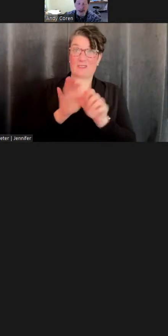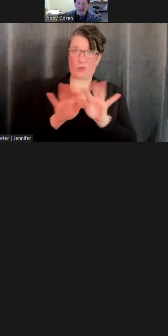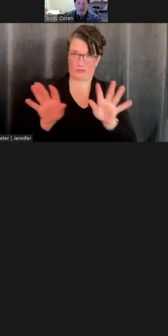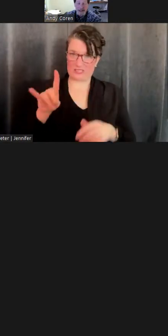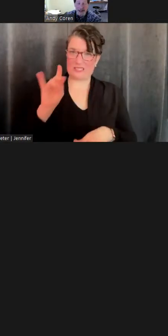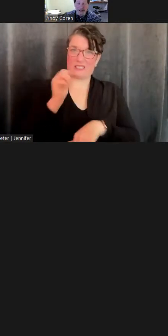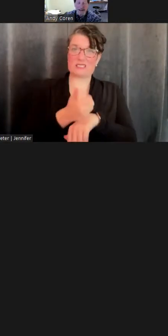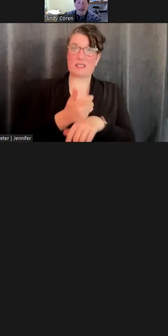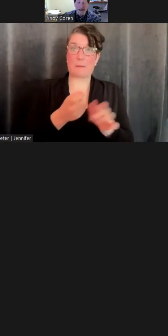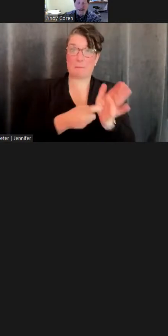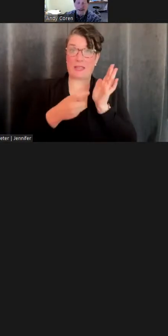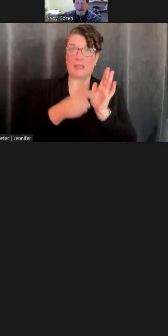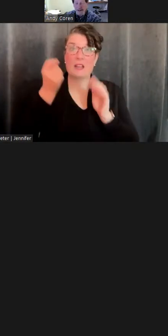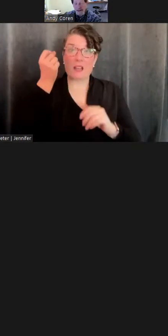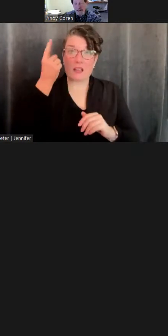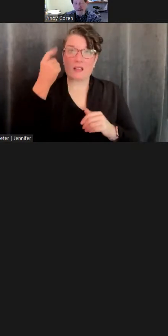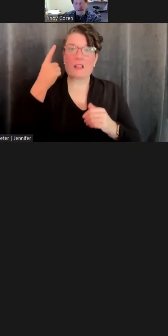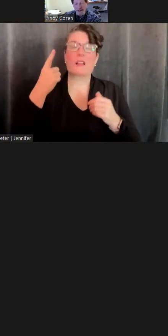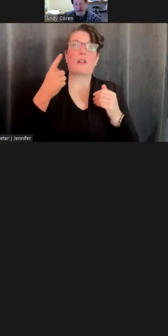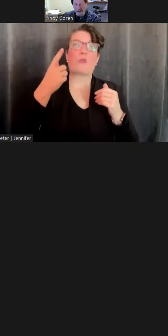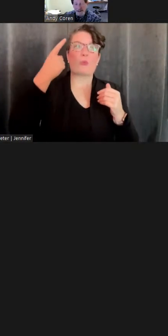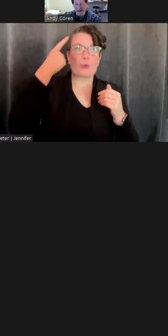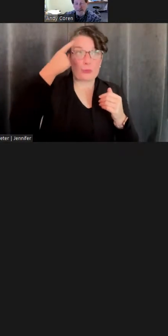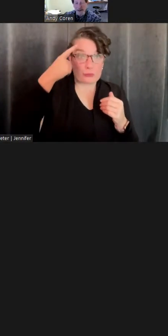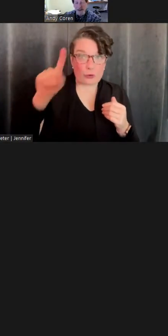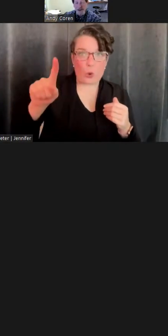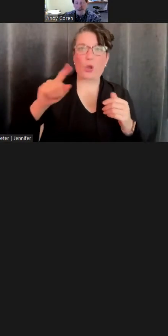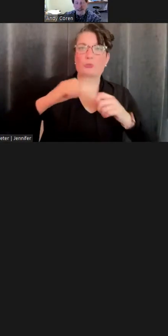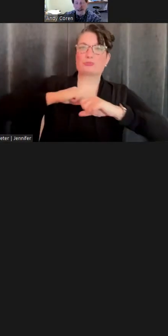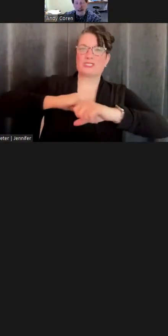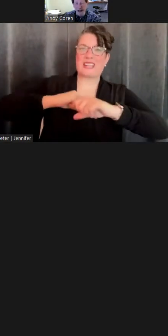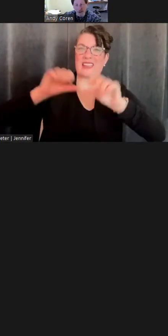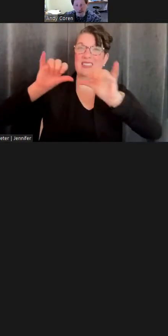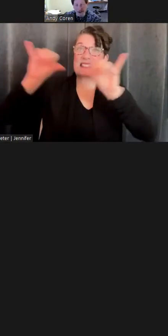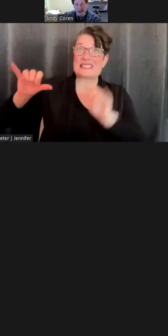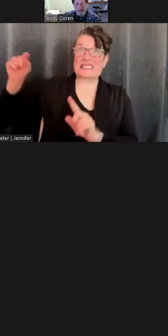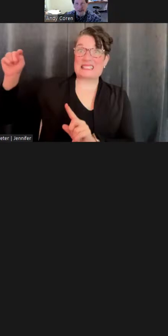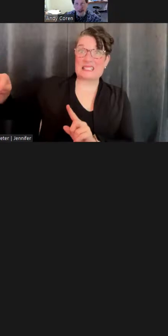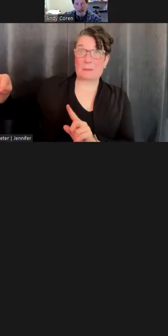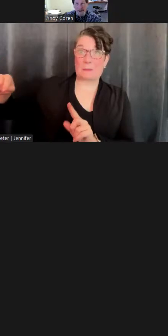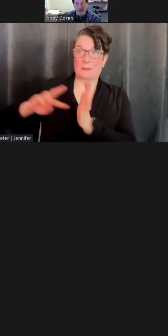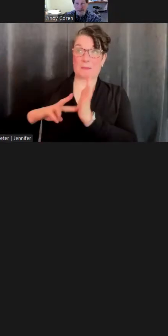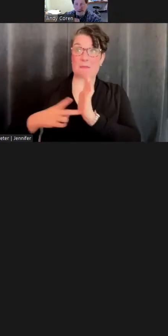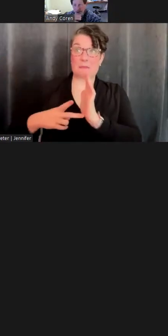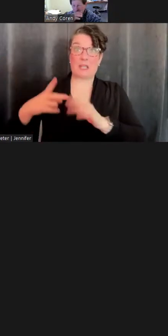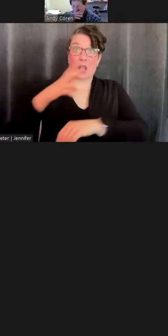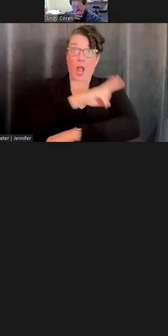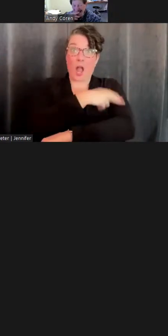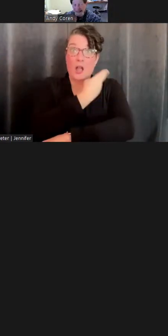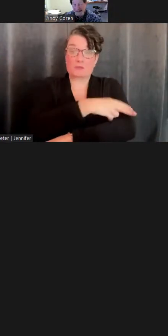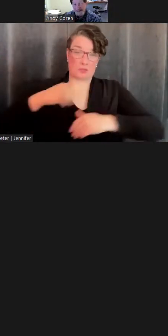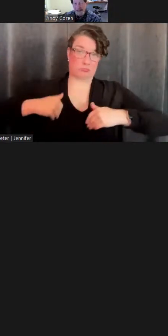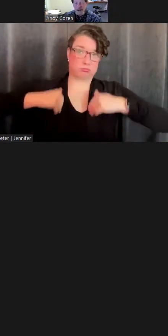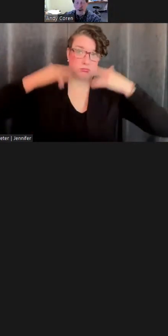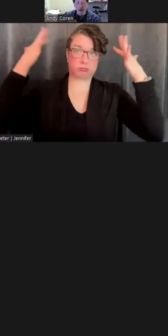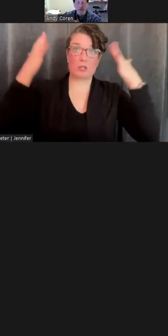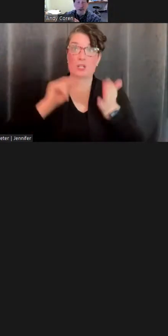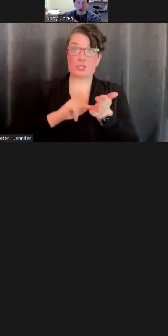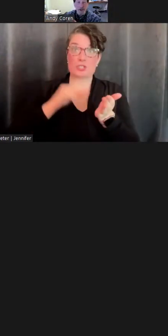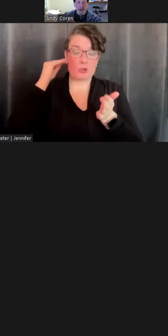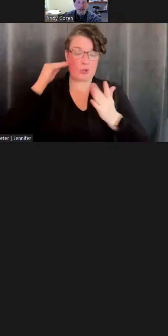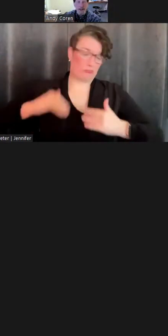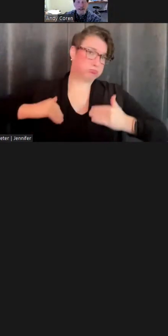when you've had to protect the system, so that our health system, the hospitals, the nursing homes, didn't get